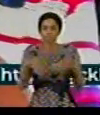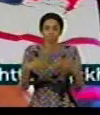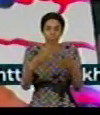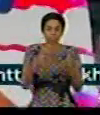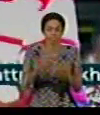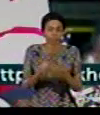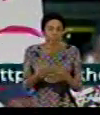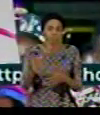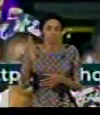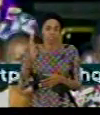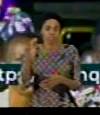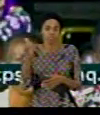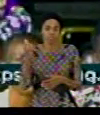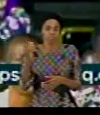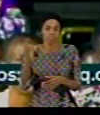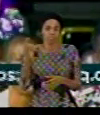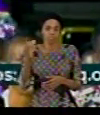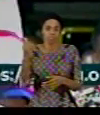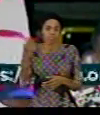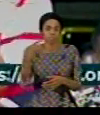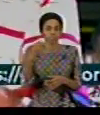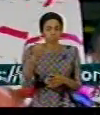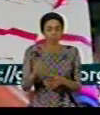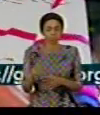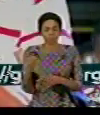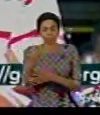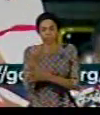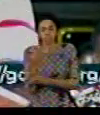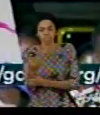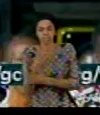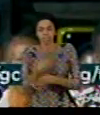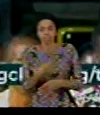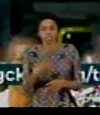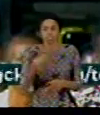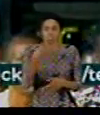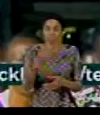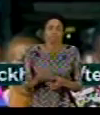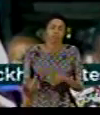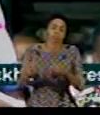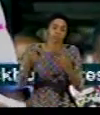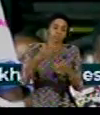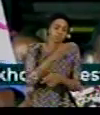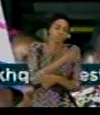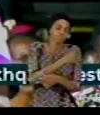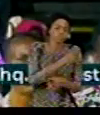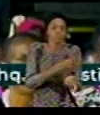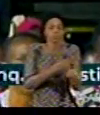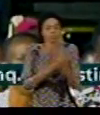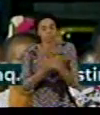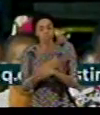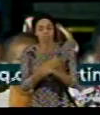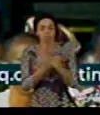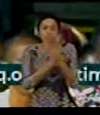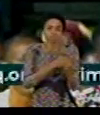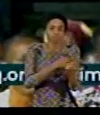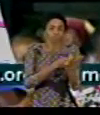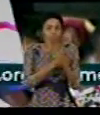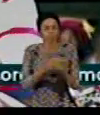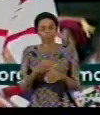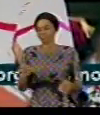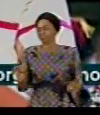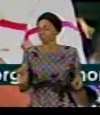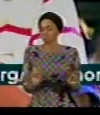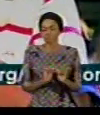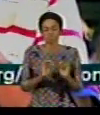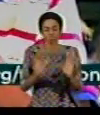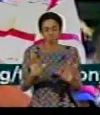bandage. Then he bandaged my hand and he asked me to be coming, and I'll be going there. No avail, nothing.